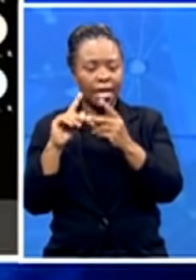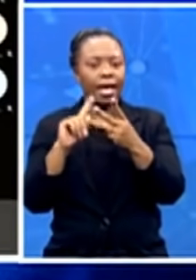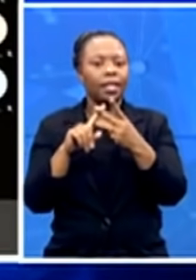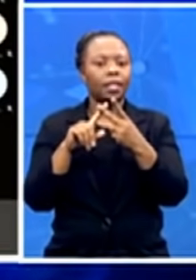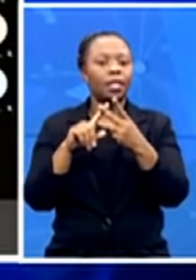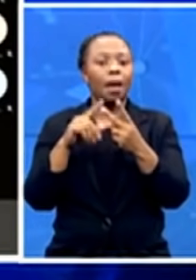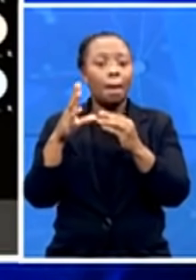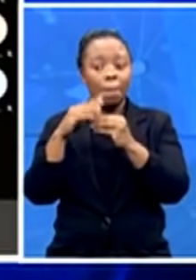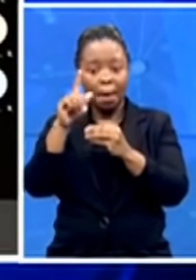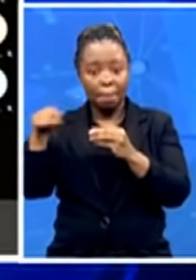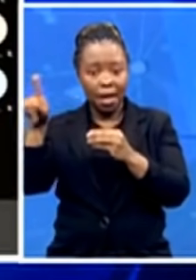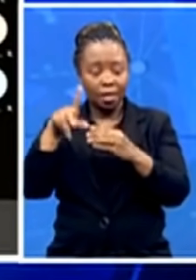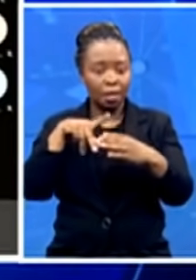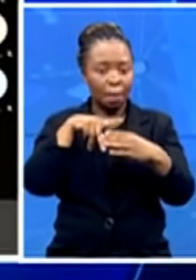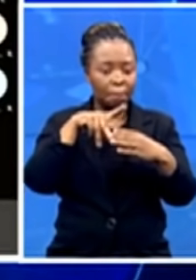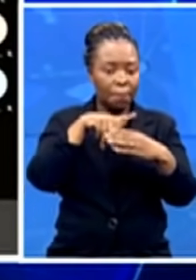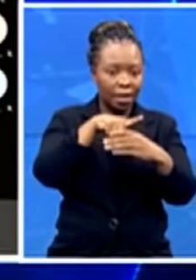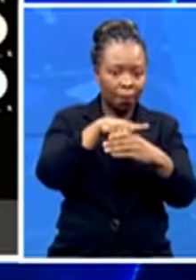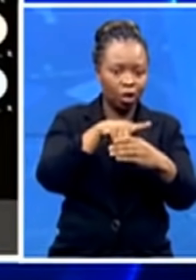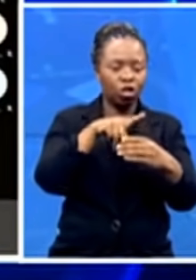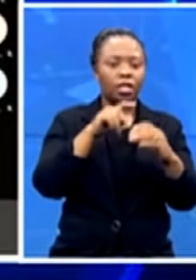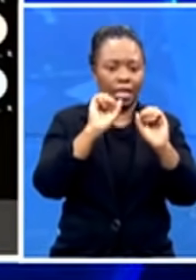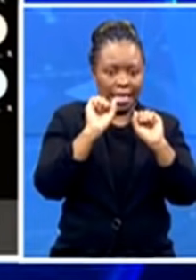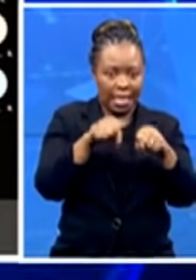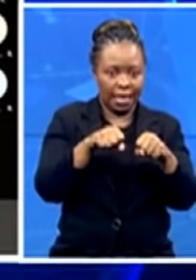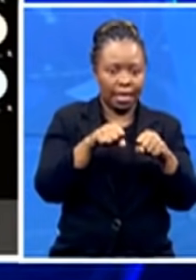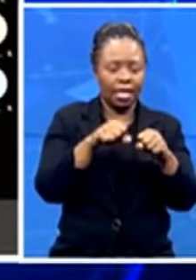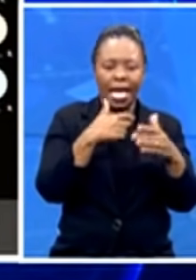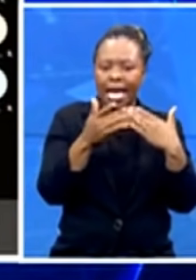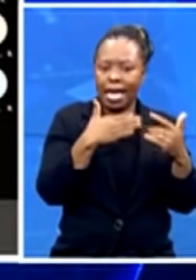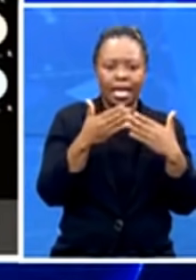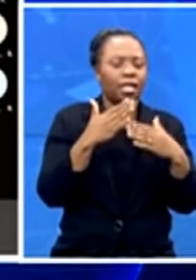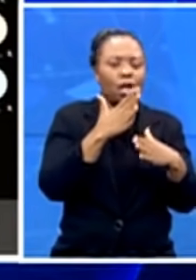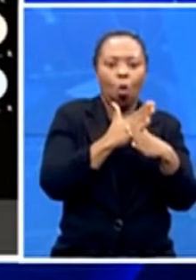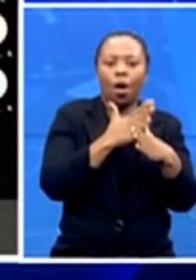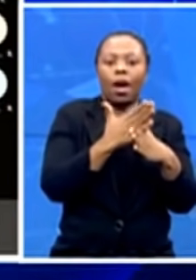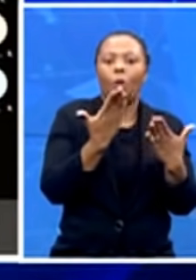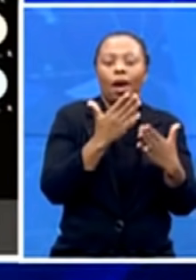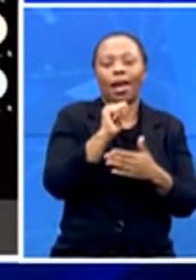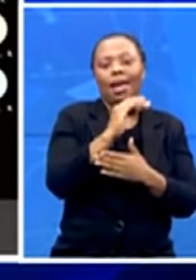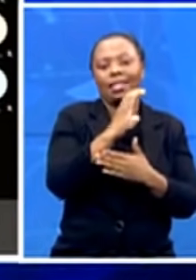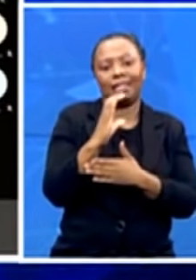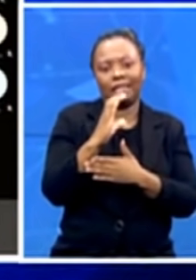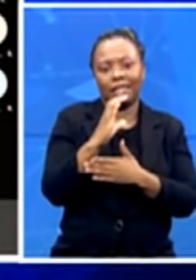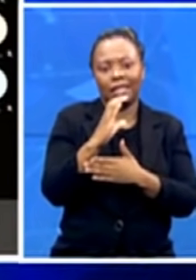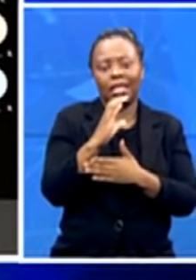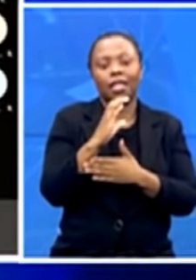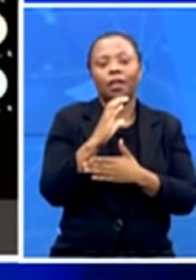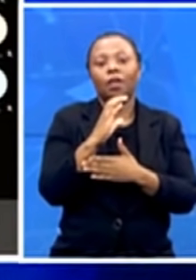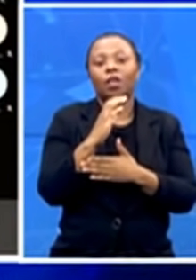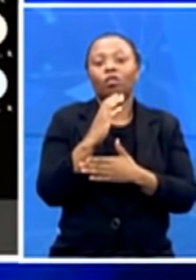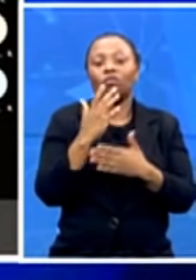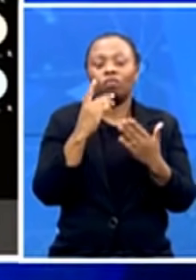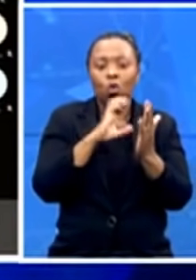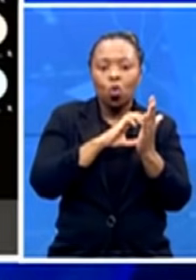and activities of the ANC, as is evidenced by the contents of Rule 4 and Rule 5 of